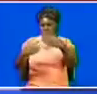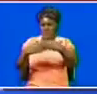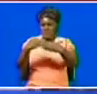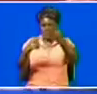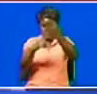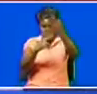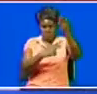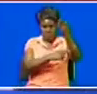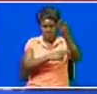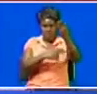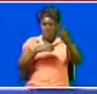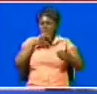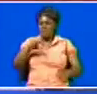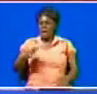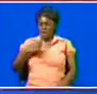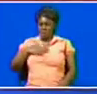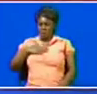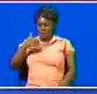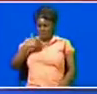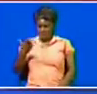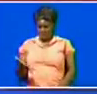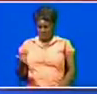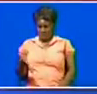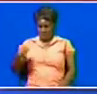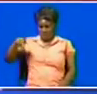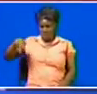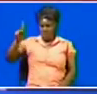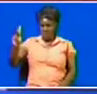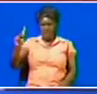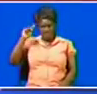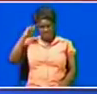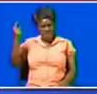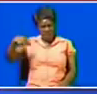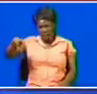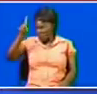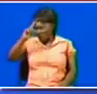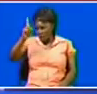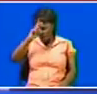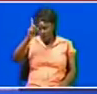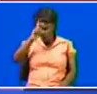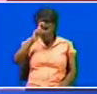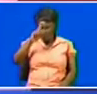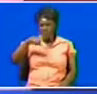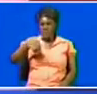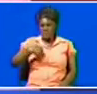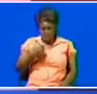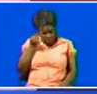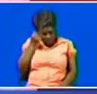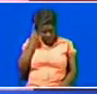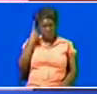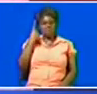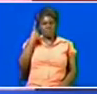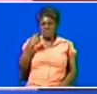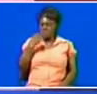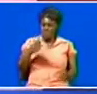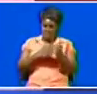initiative. Na niko na our son, anaitwa Peter Kenneth. Mnafikiria tumekuja tu hivyo hivyo? Si tumevuta herio na